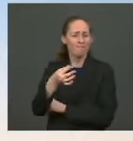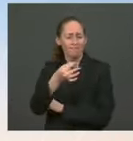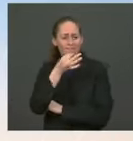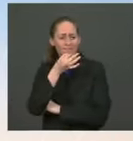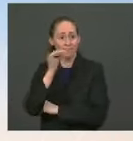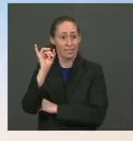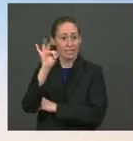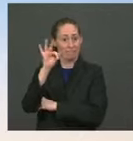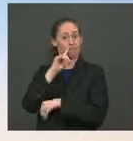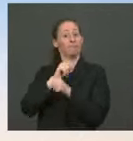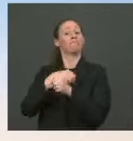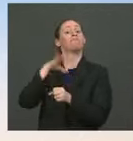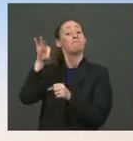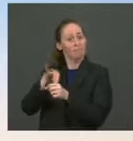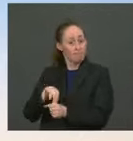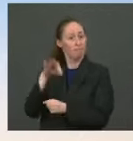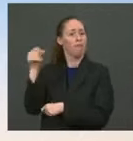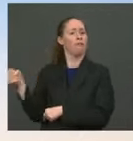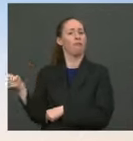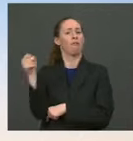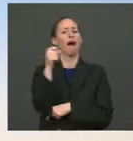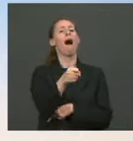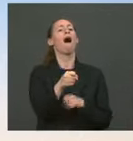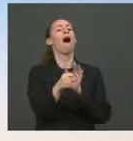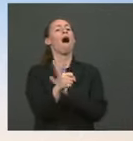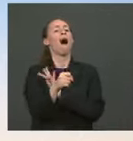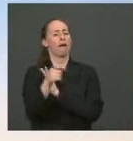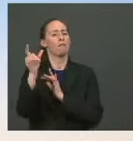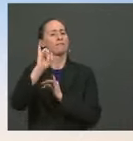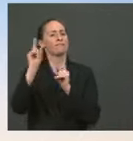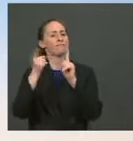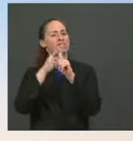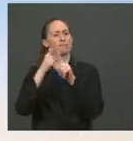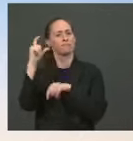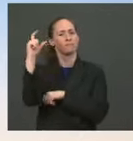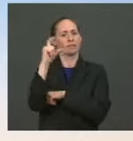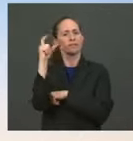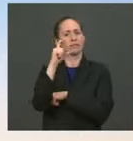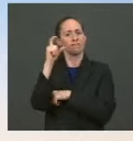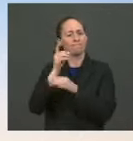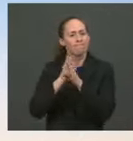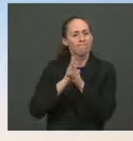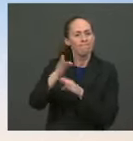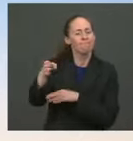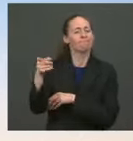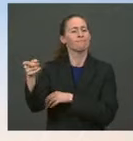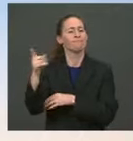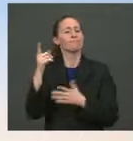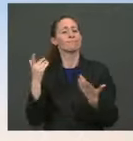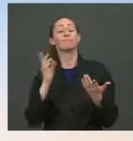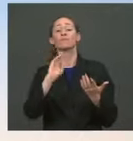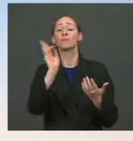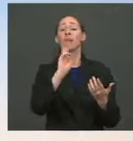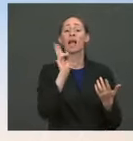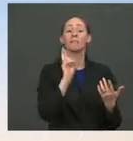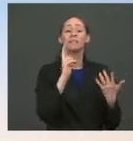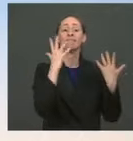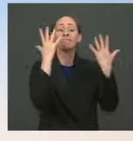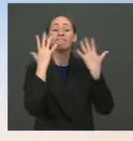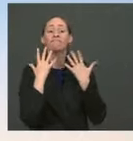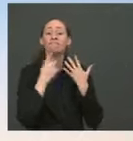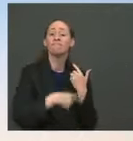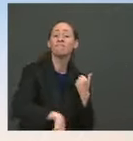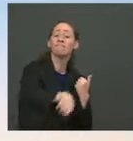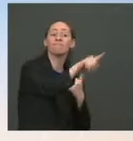be the highest ranking Muslim in this administration. But Republicans, whose justification for opposing